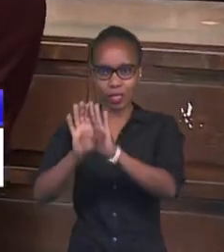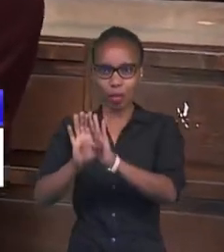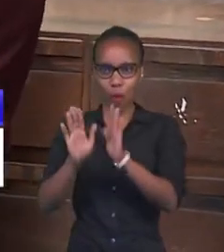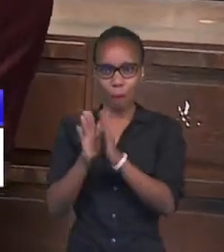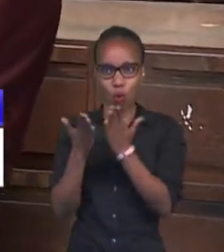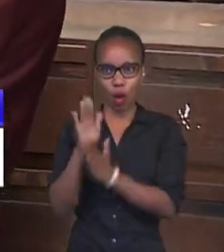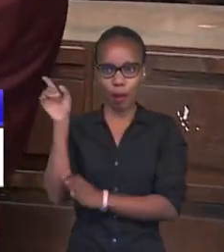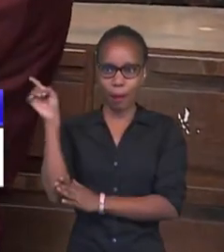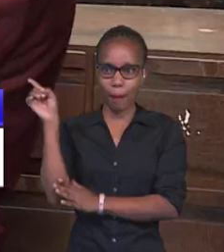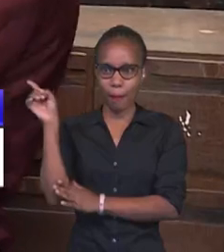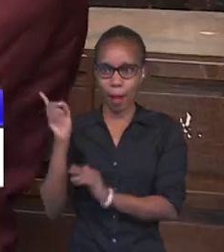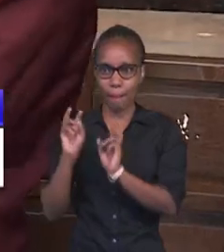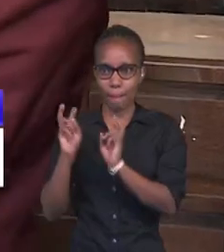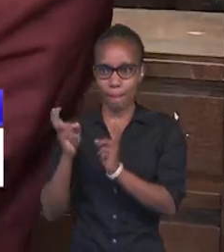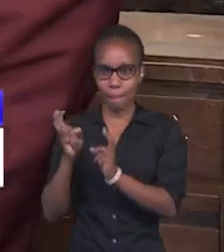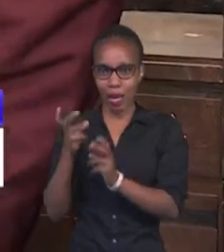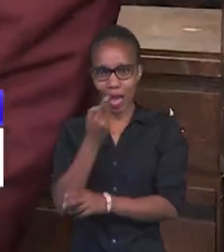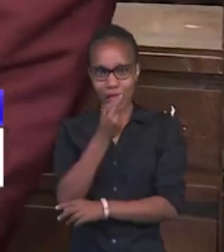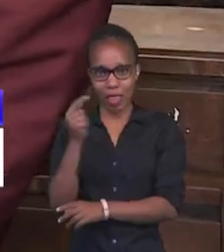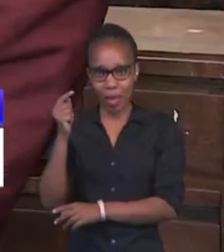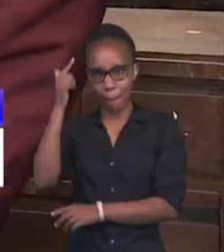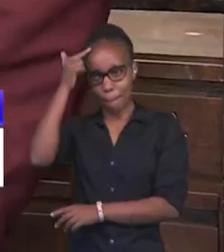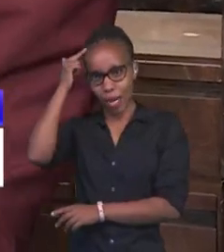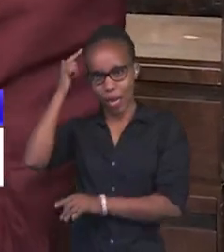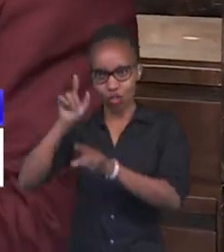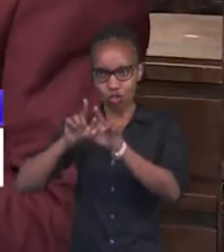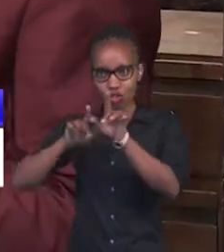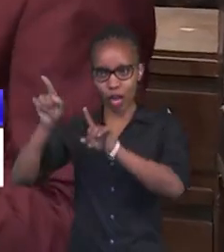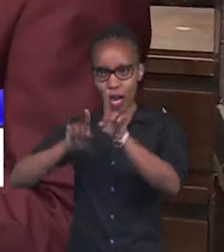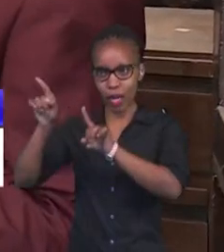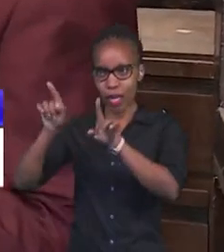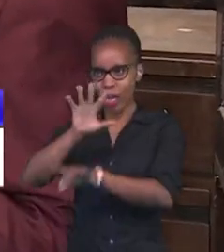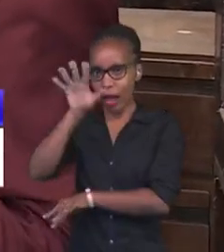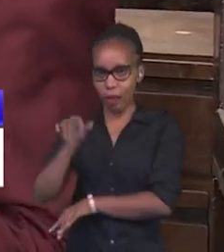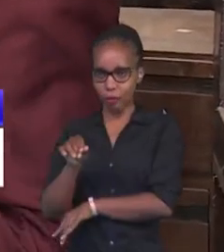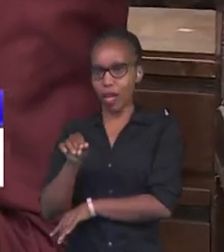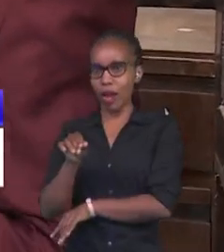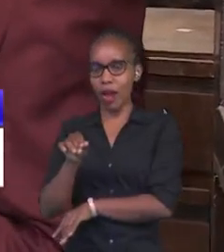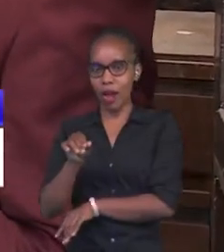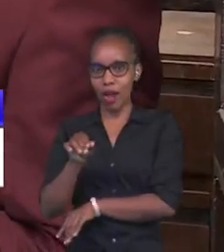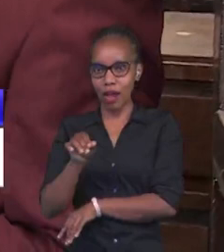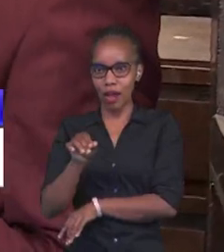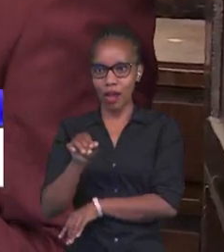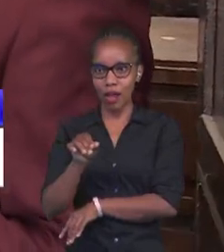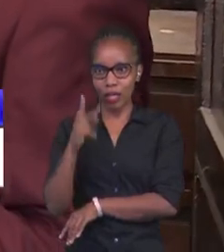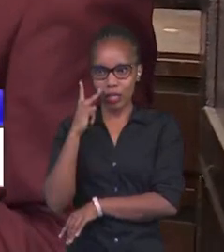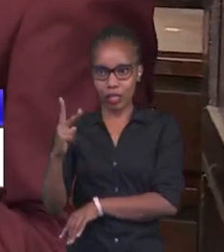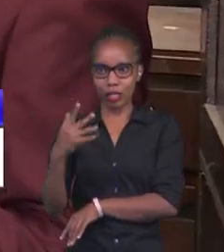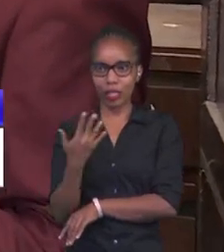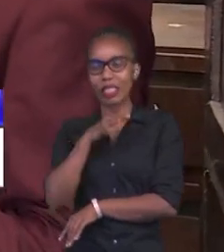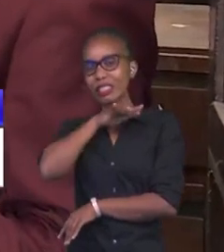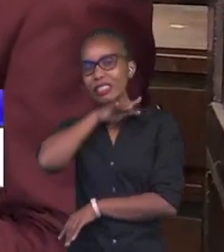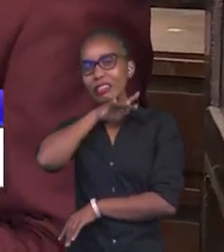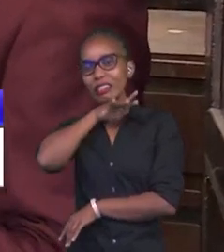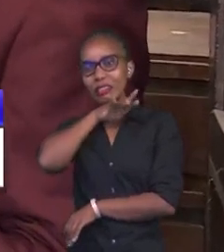here, titled The Black Journey in the Africana Session, where we're in right now, as you can see, is full of